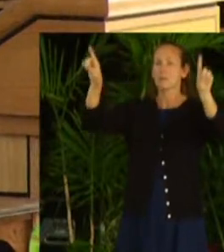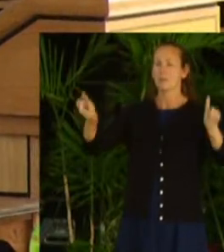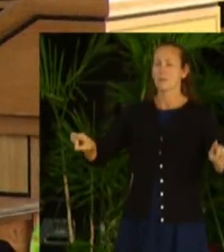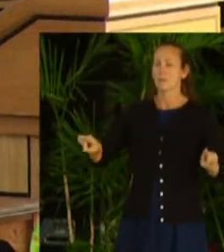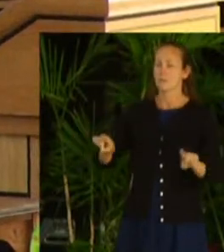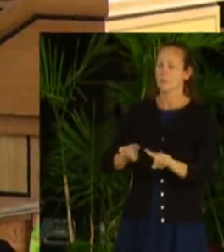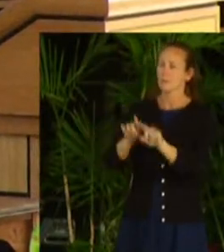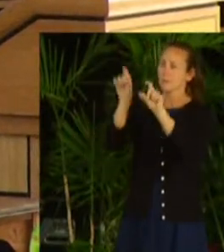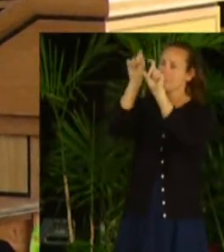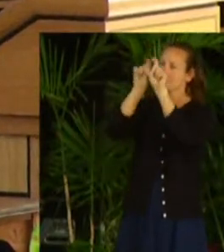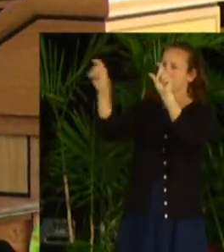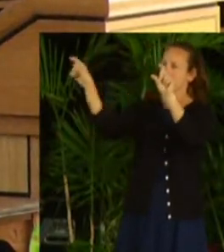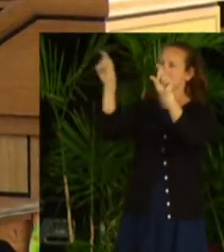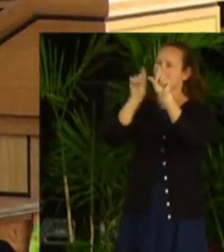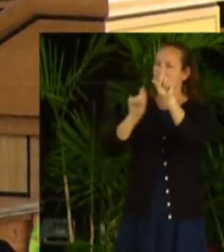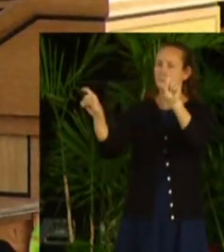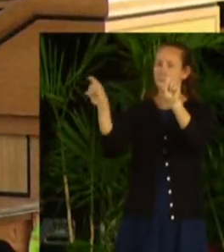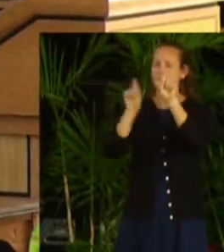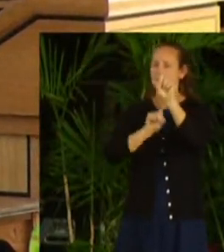star-spangled